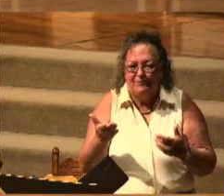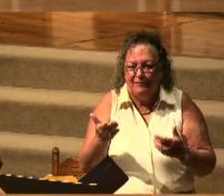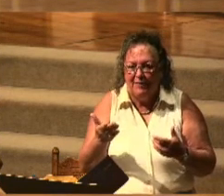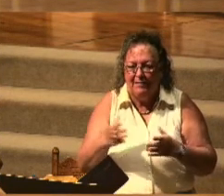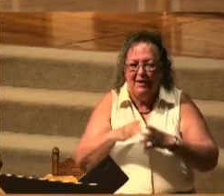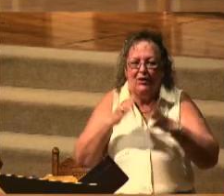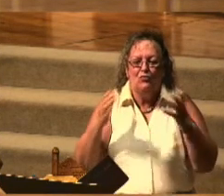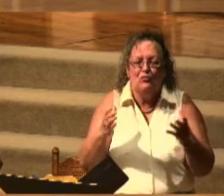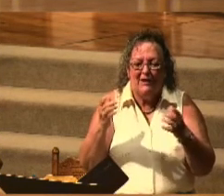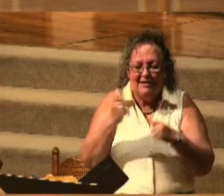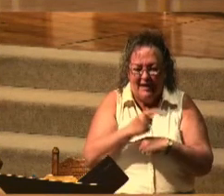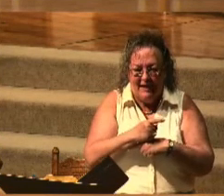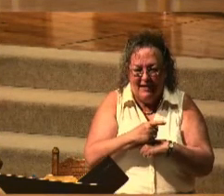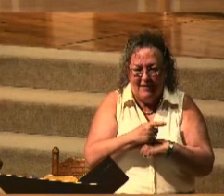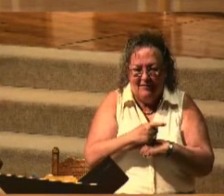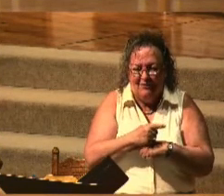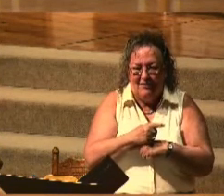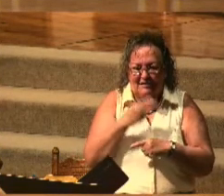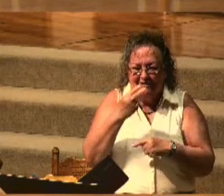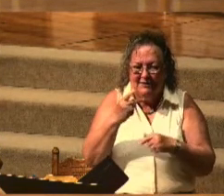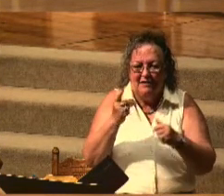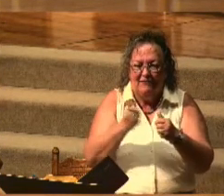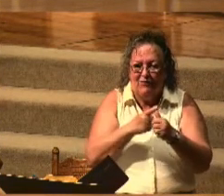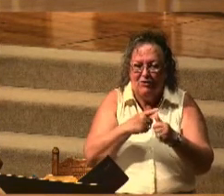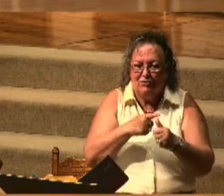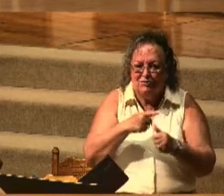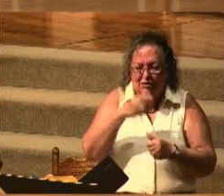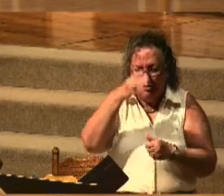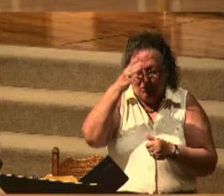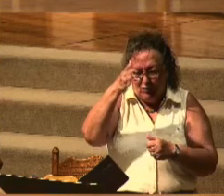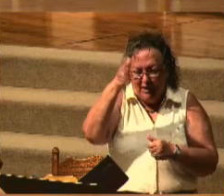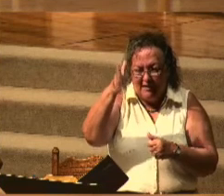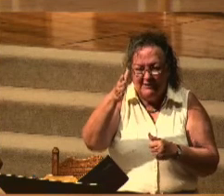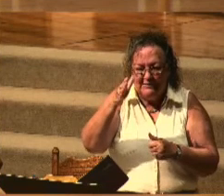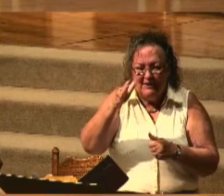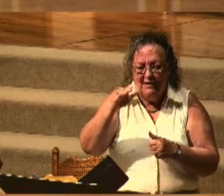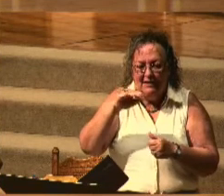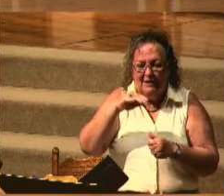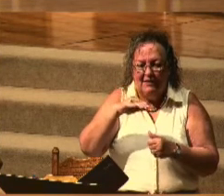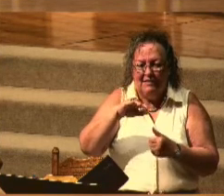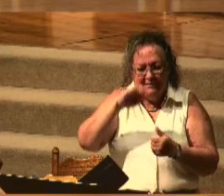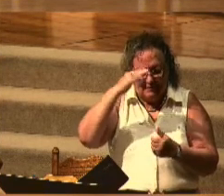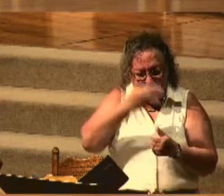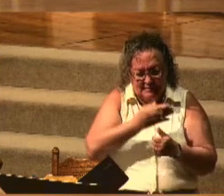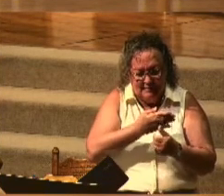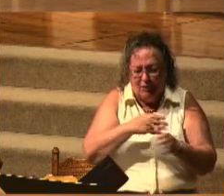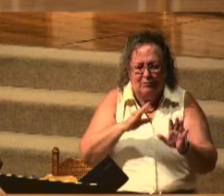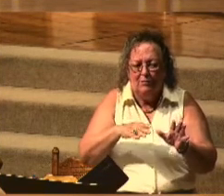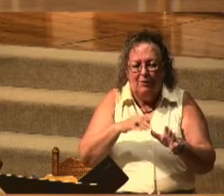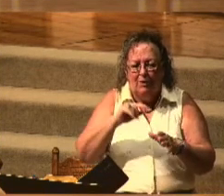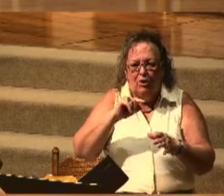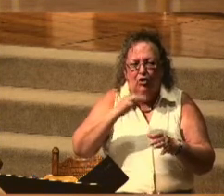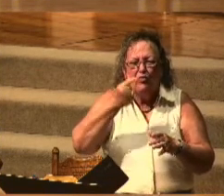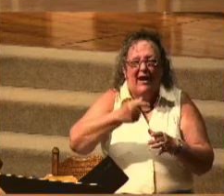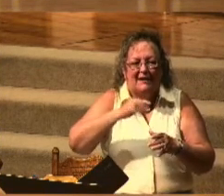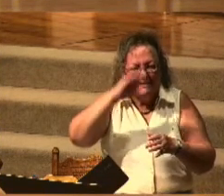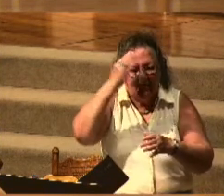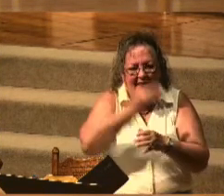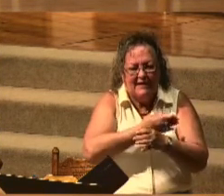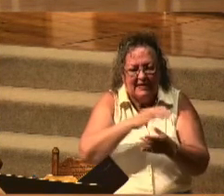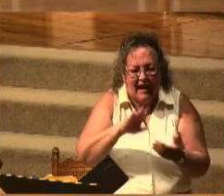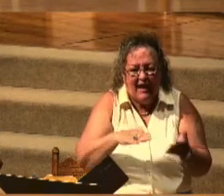great day when we see our first grandson died. So he went through the testing of